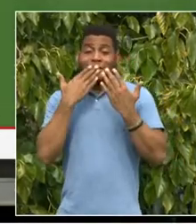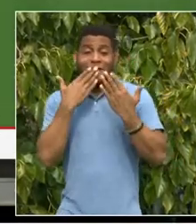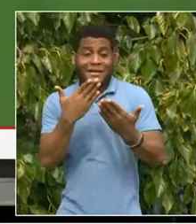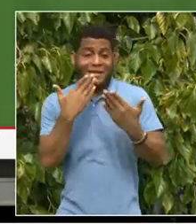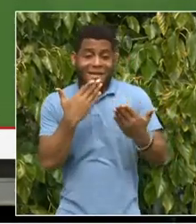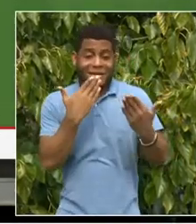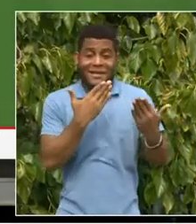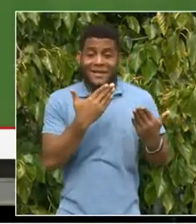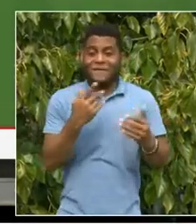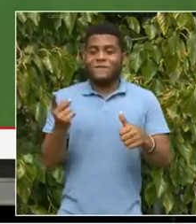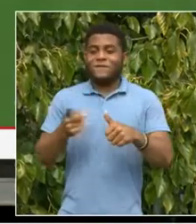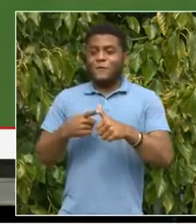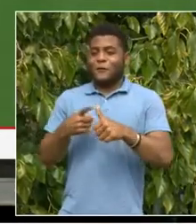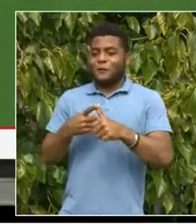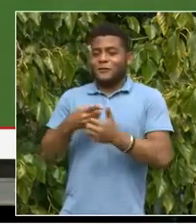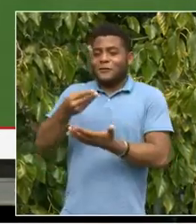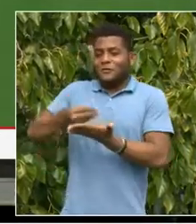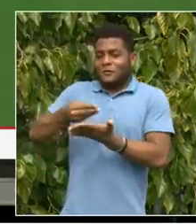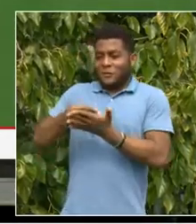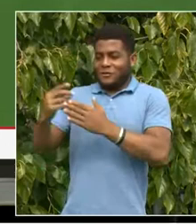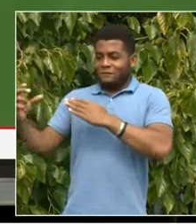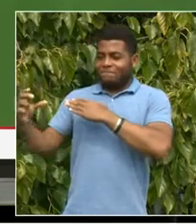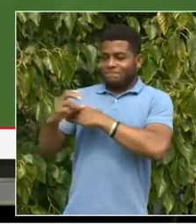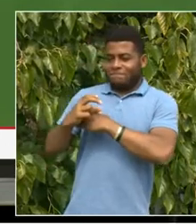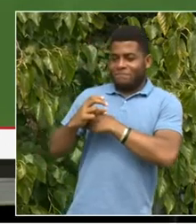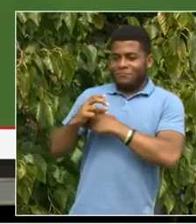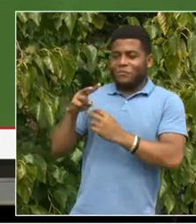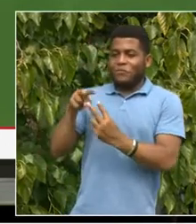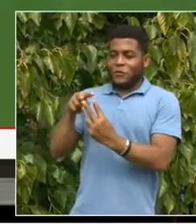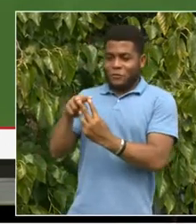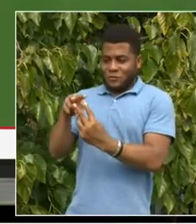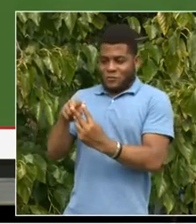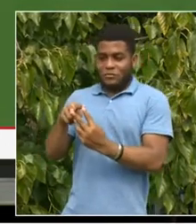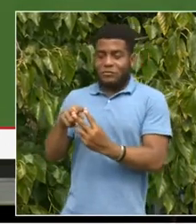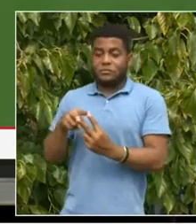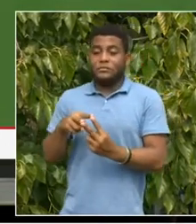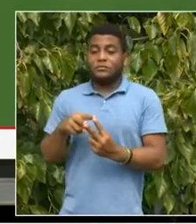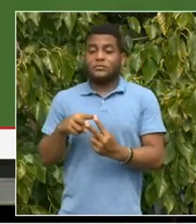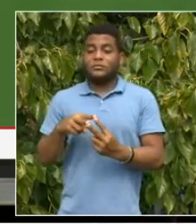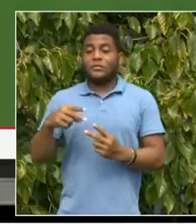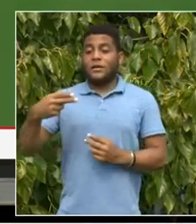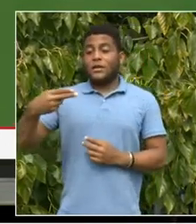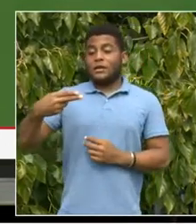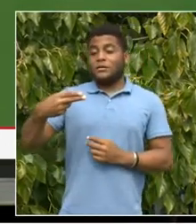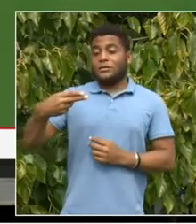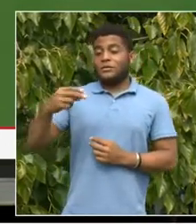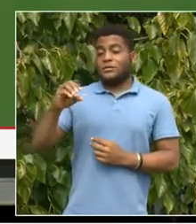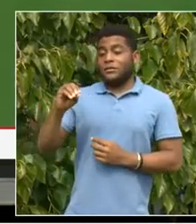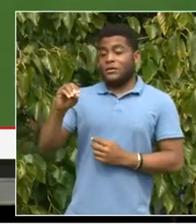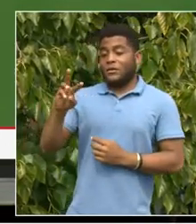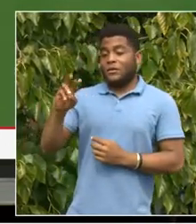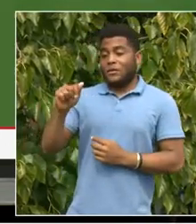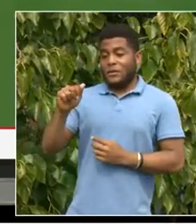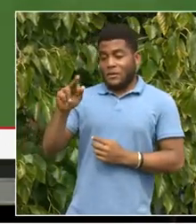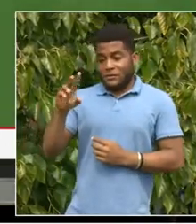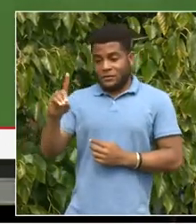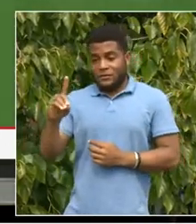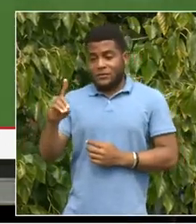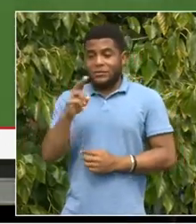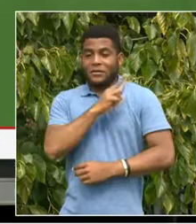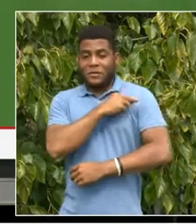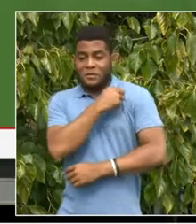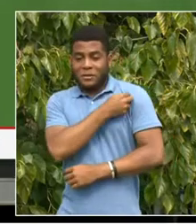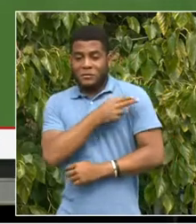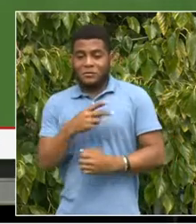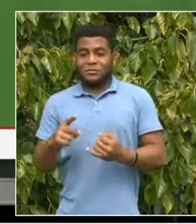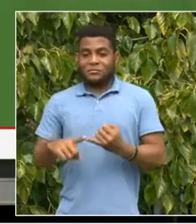partners at Howard University Hospital, Unity Healthcare, Children's National, and Mary's